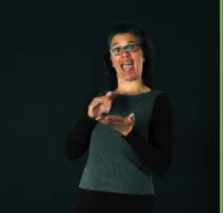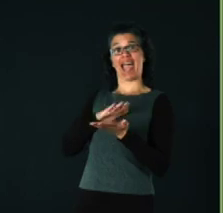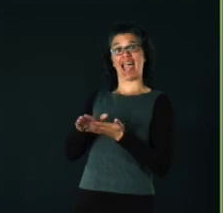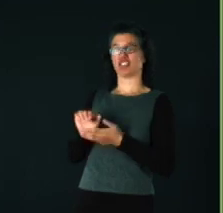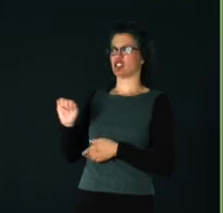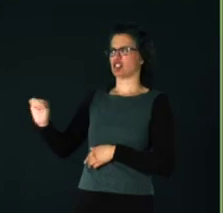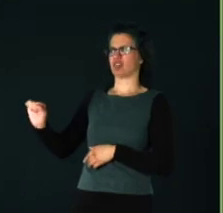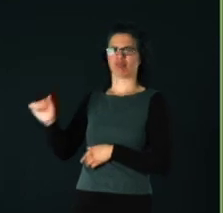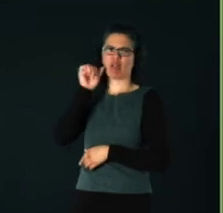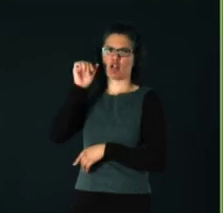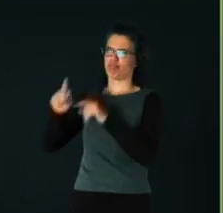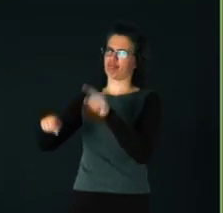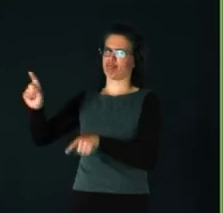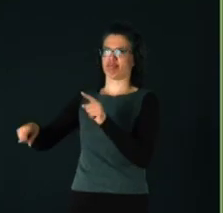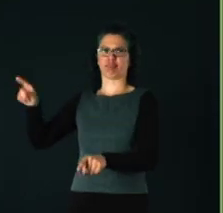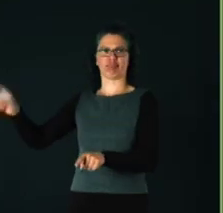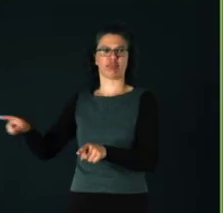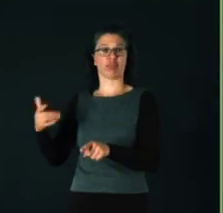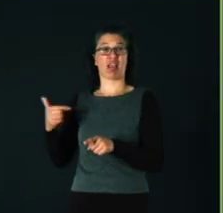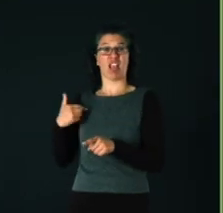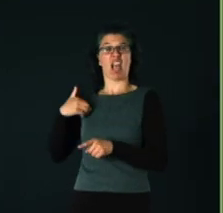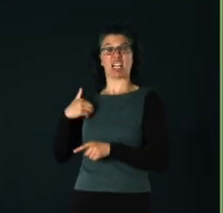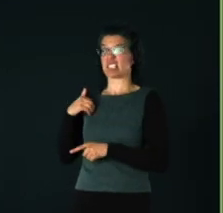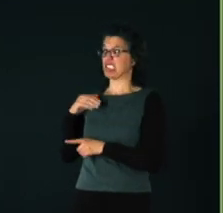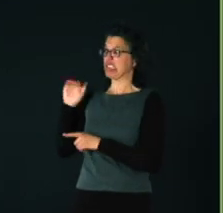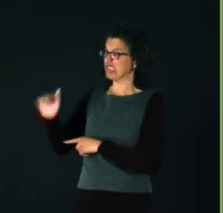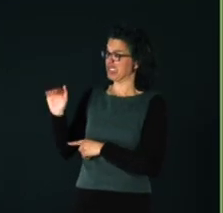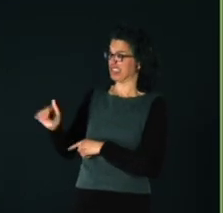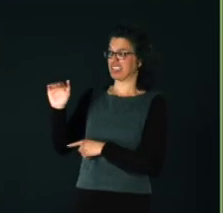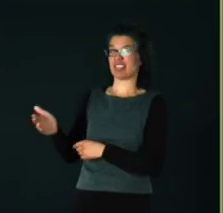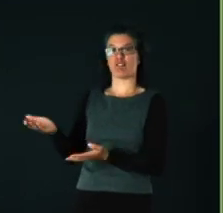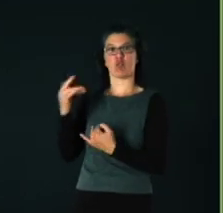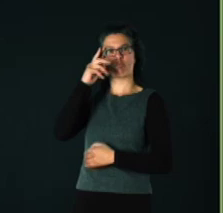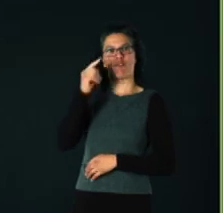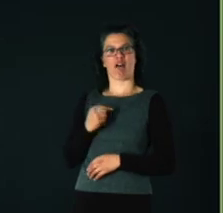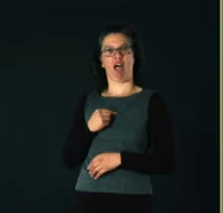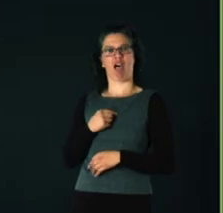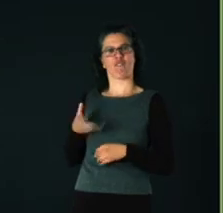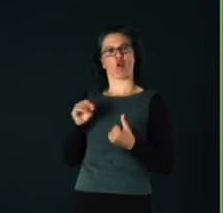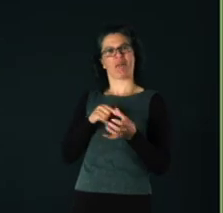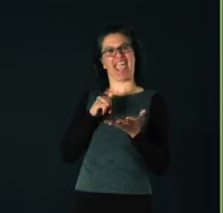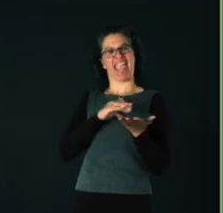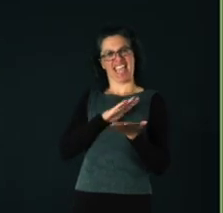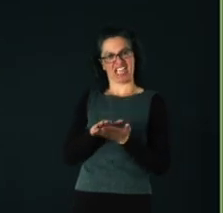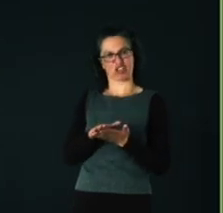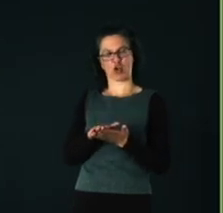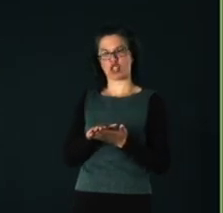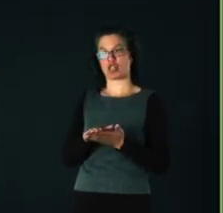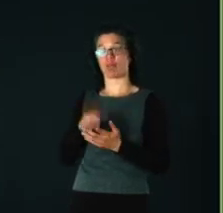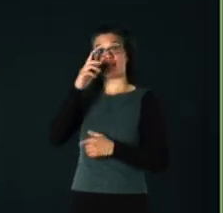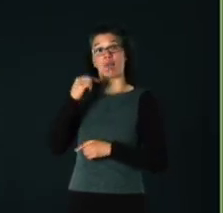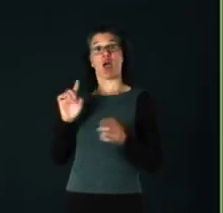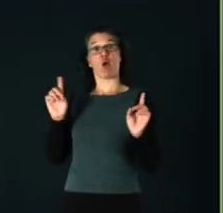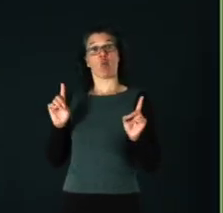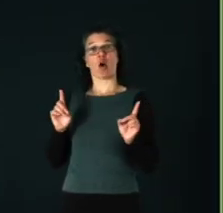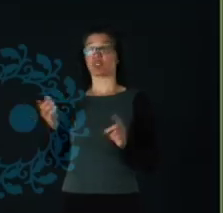Ash/Graham. And the biography goes as follows. What do I need to say? Everyone knows him. It's Mr. Tadman.